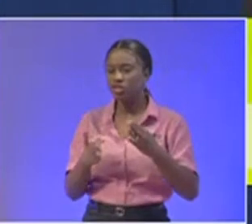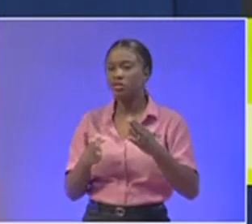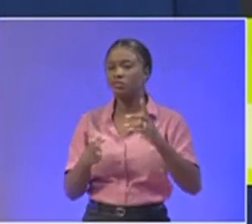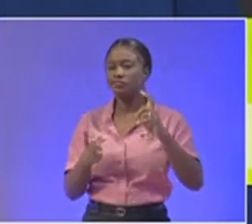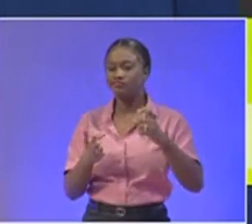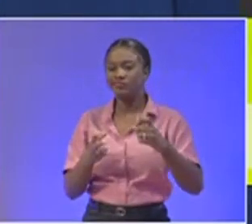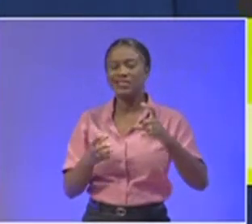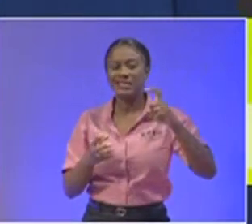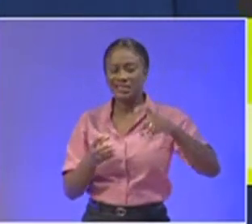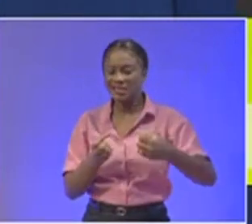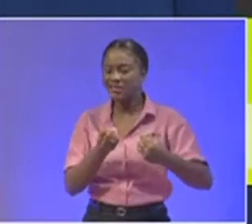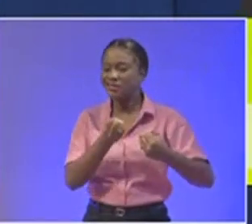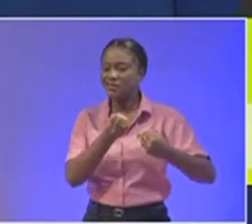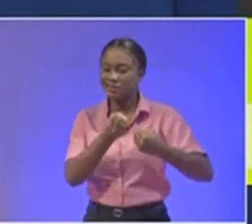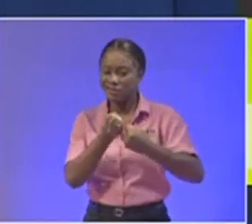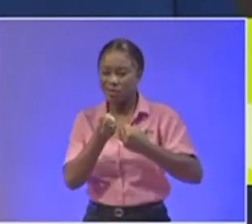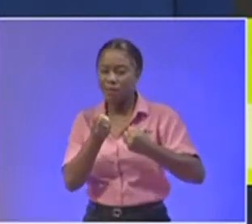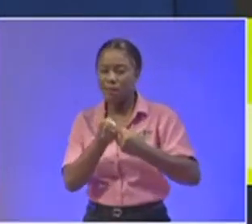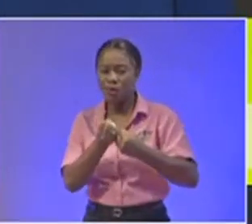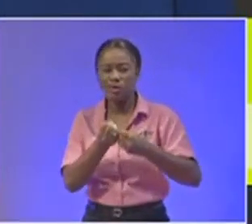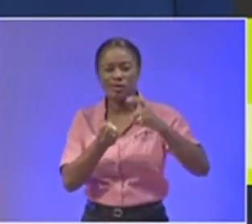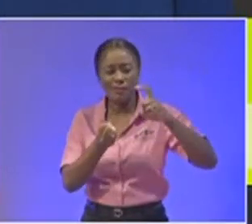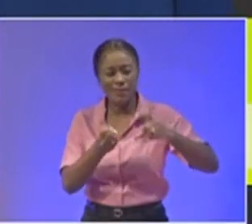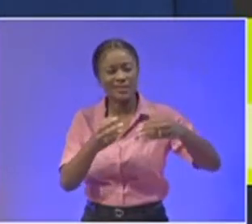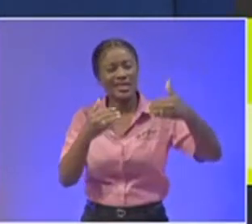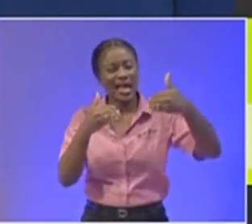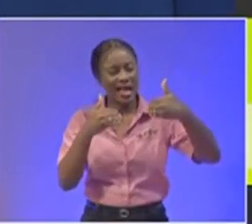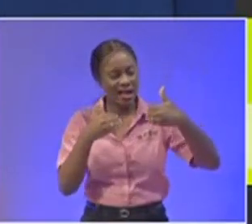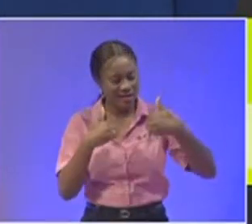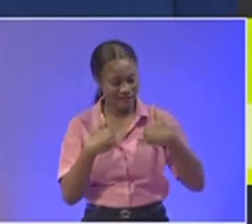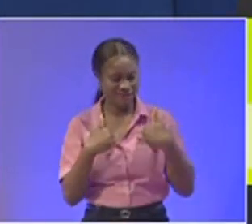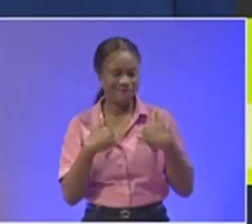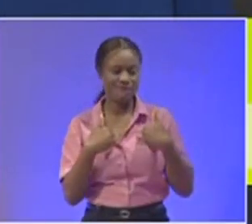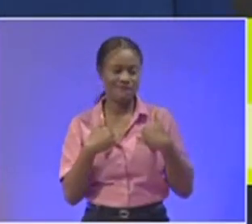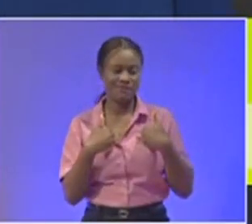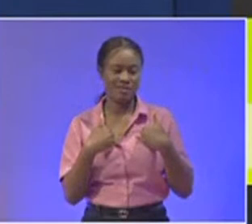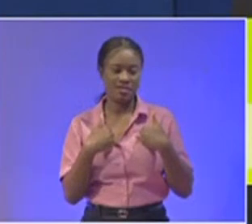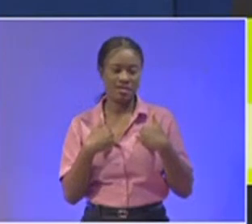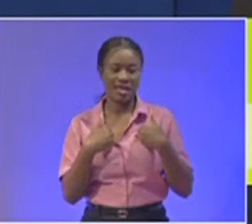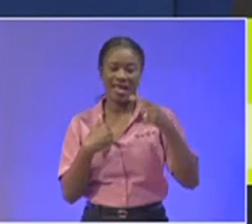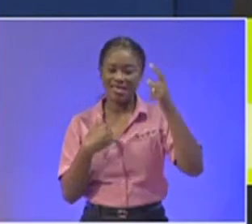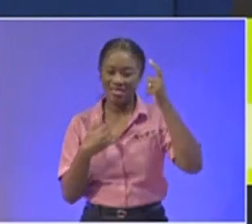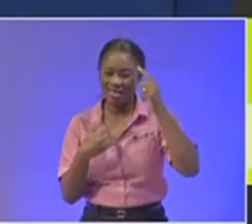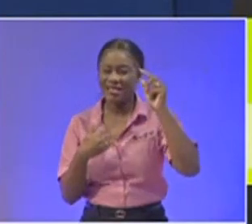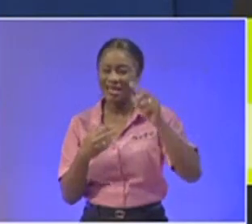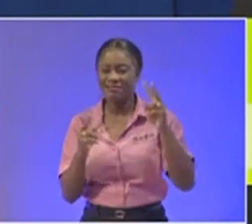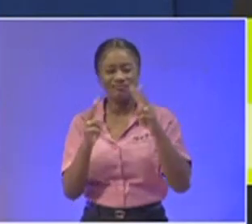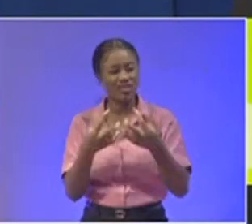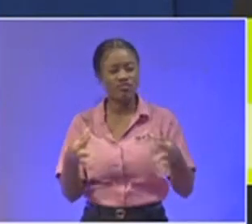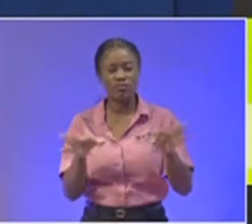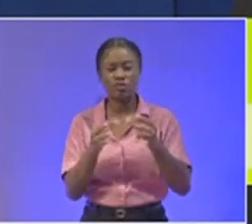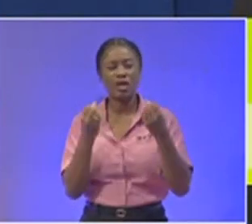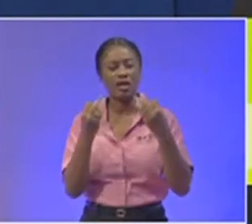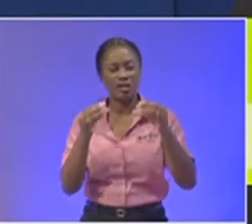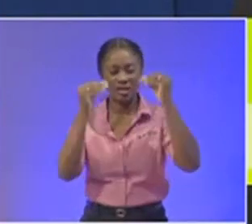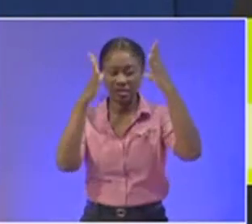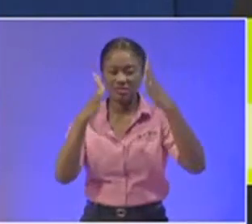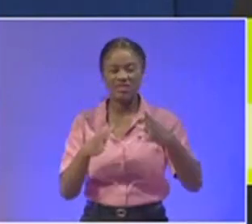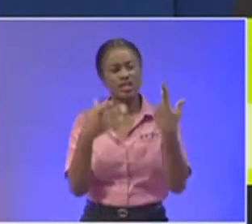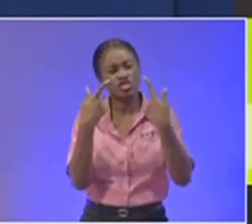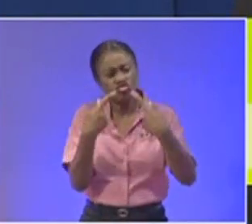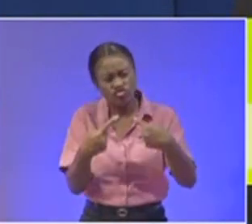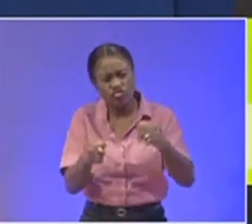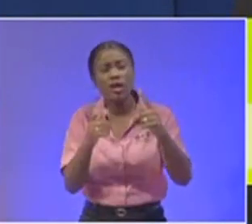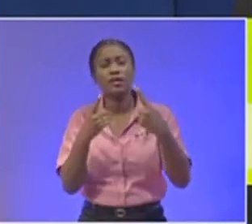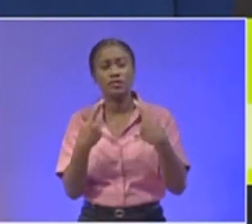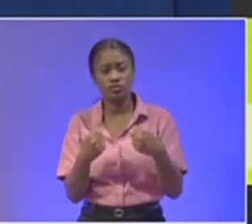support that they would require is available to them. And I think that's invaluable, because a lot of our teachers, they are